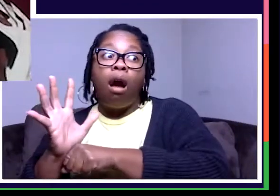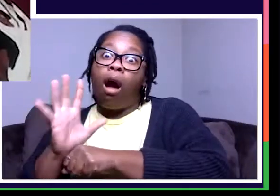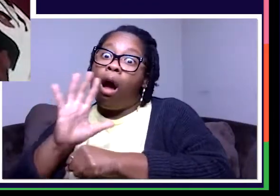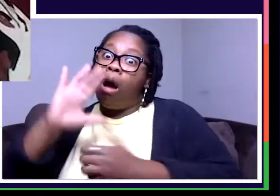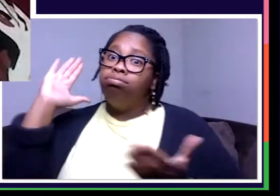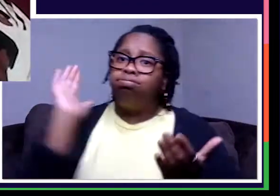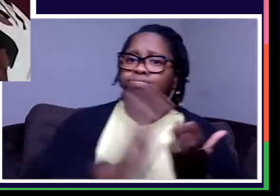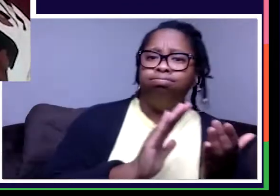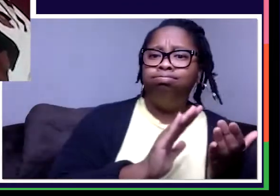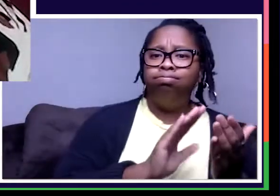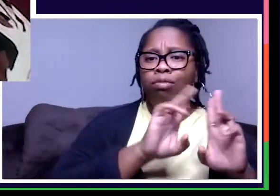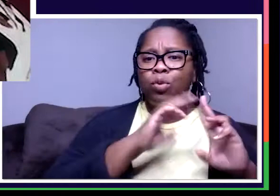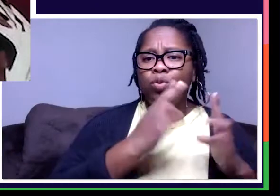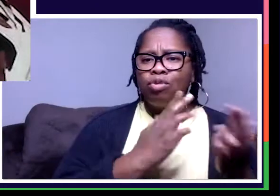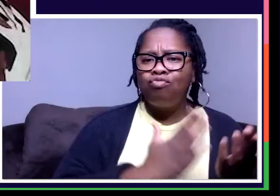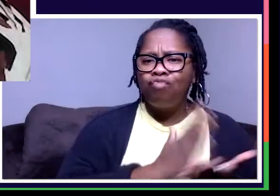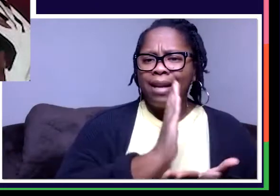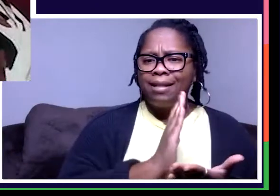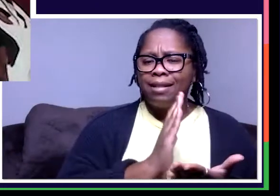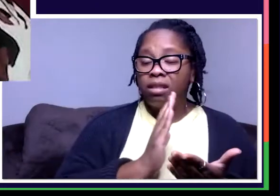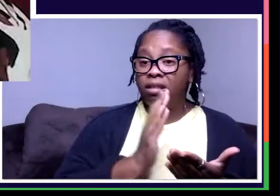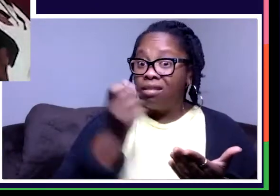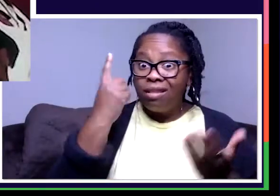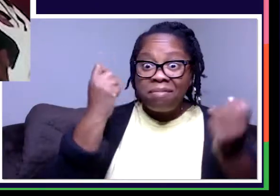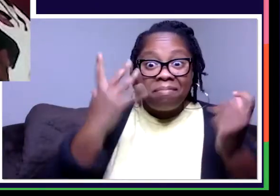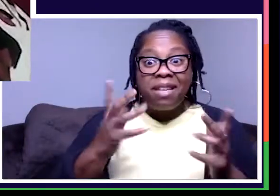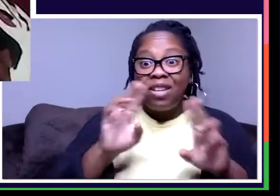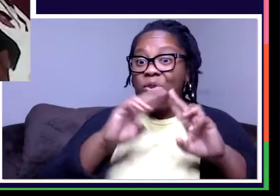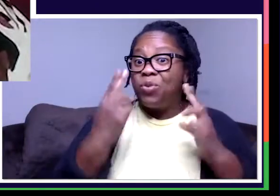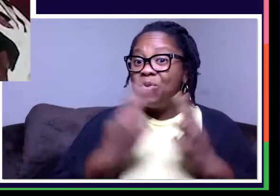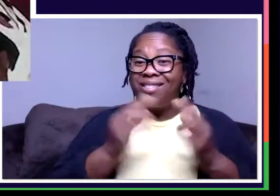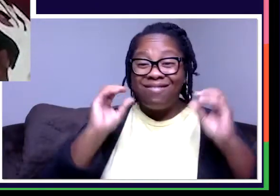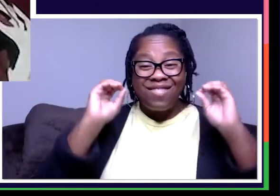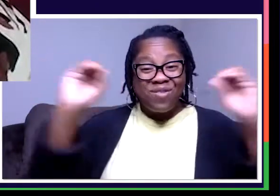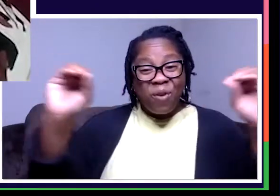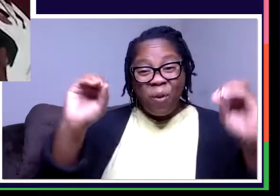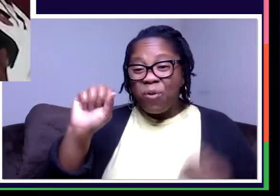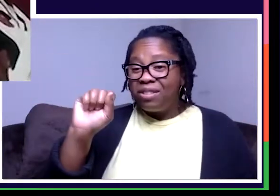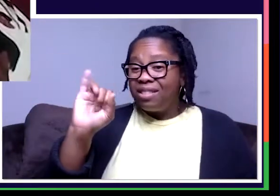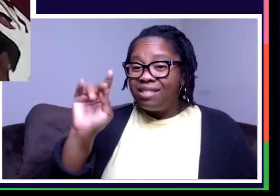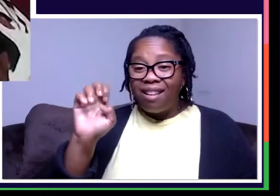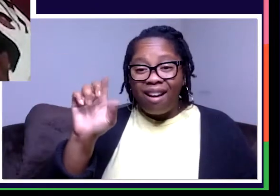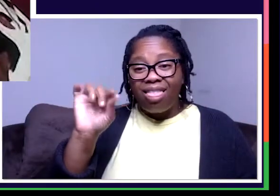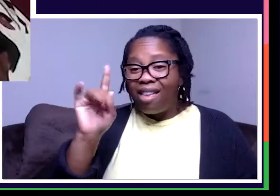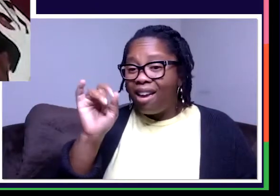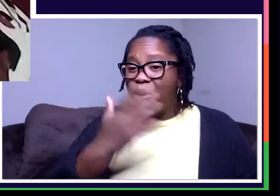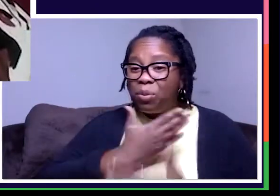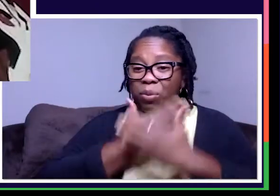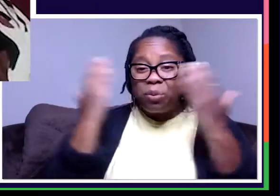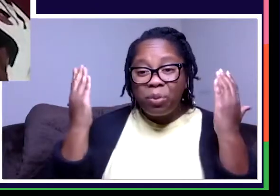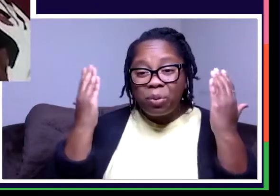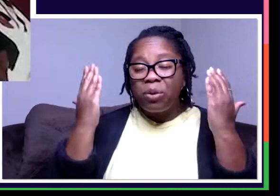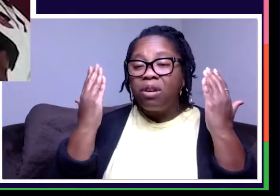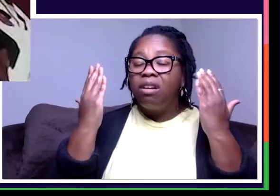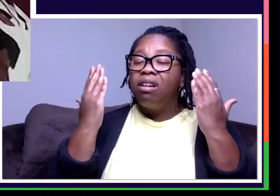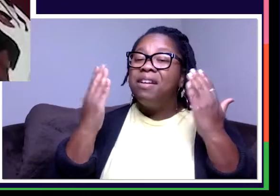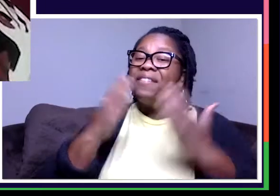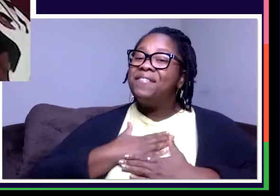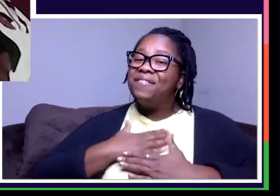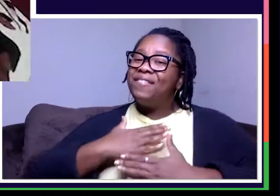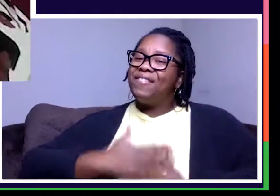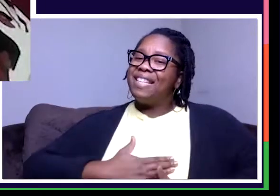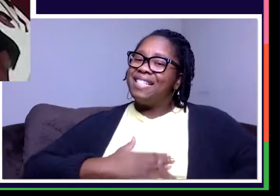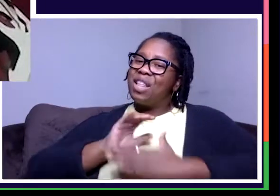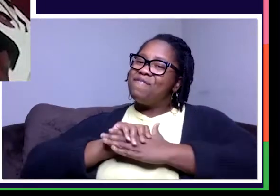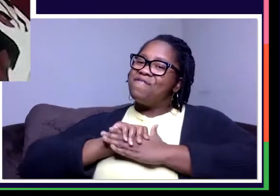erode collective bargaining rights. Many unions are working without a side letter and are being